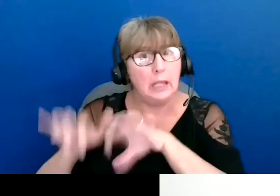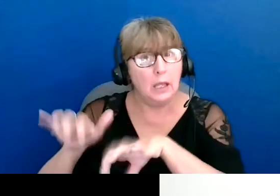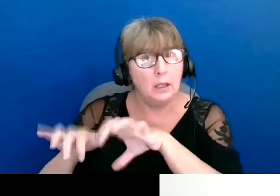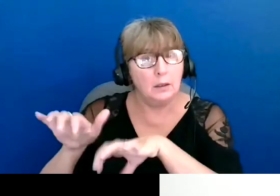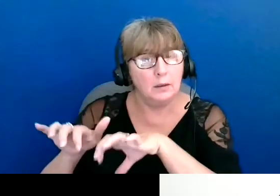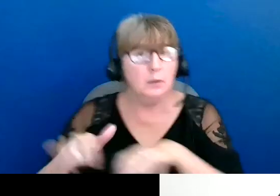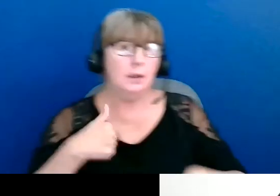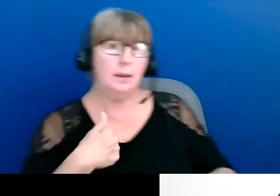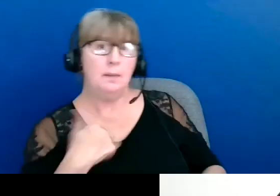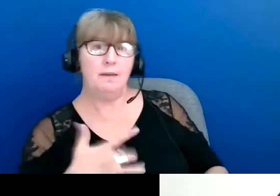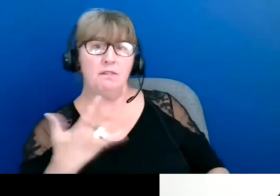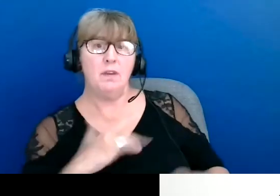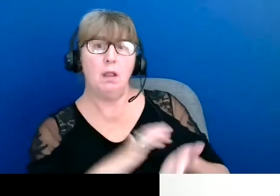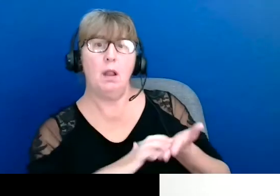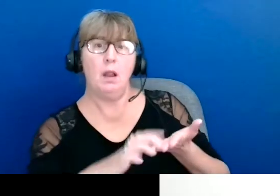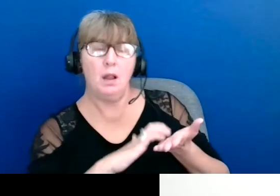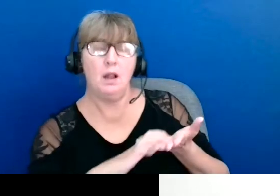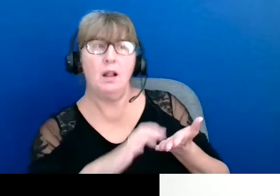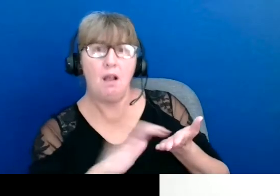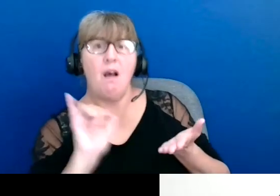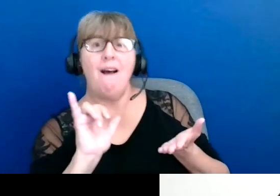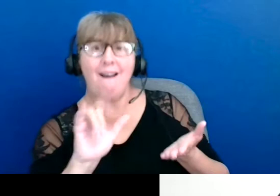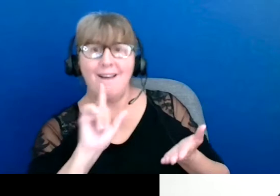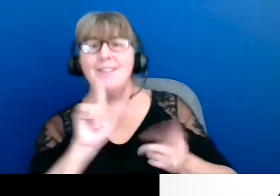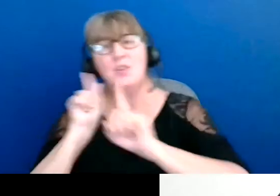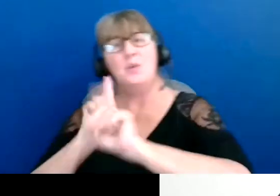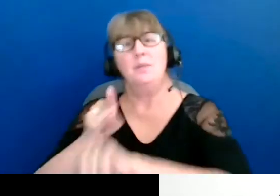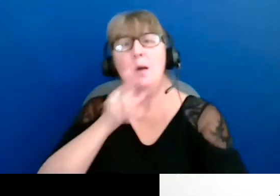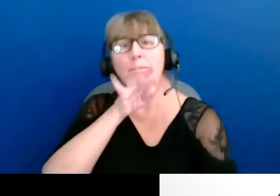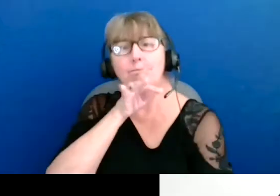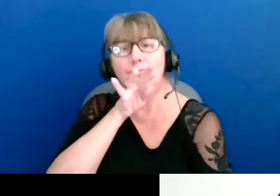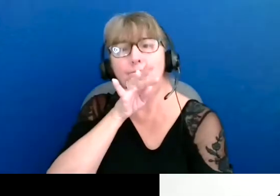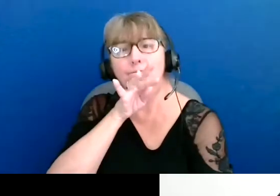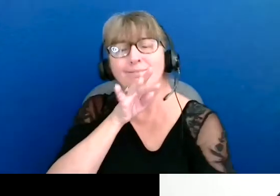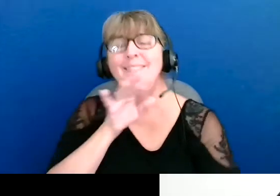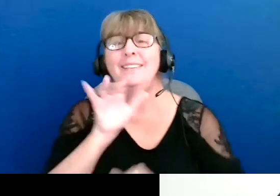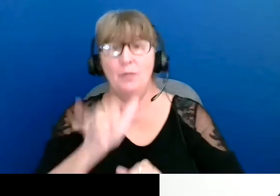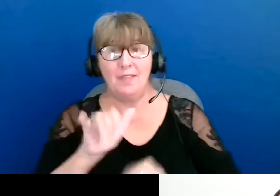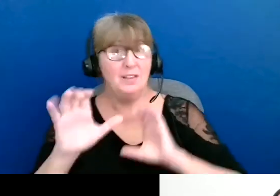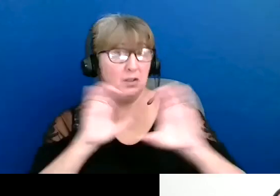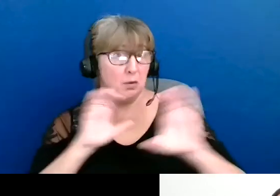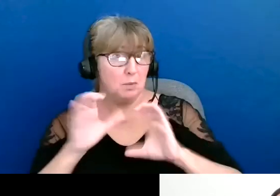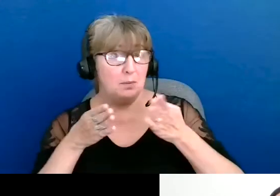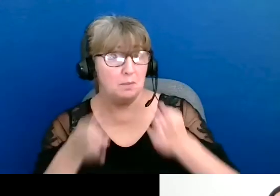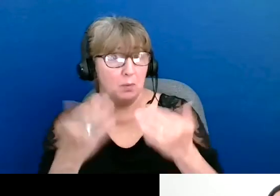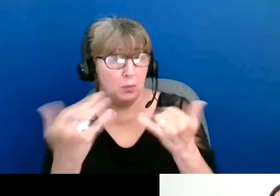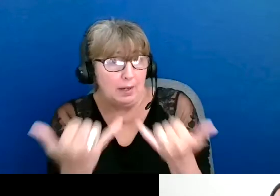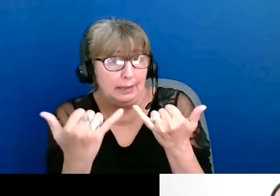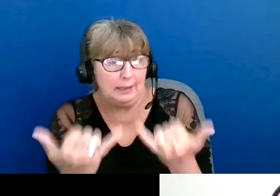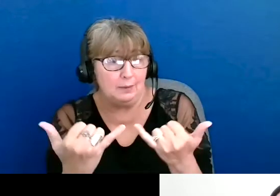I feel the words in Braille and respond back by voice. So that's the communication method we're using